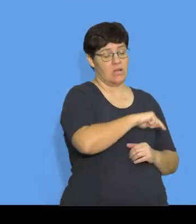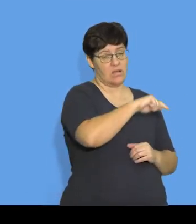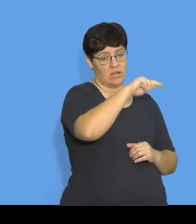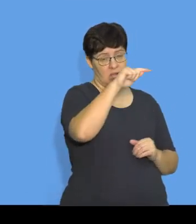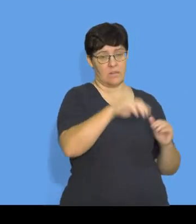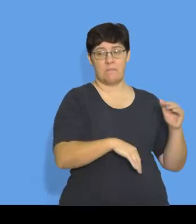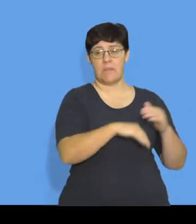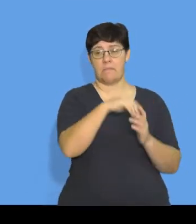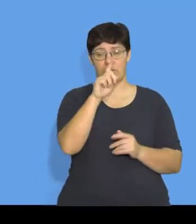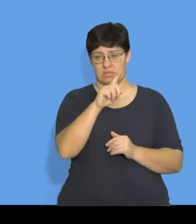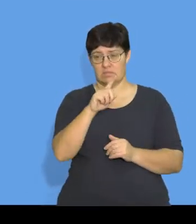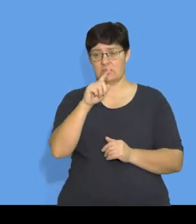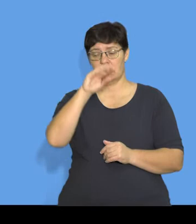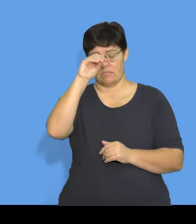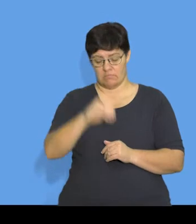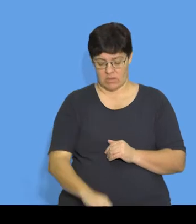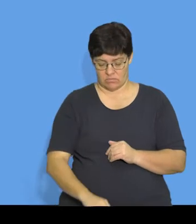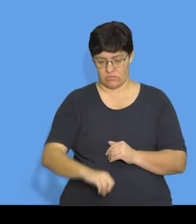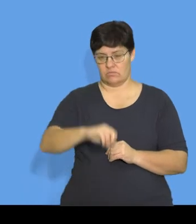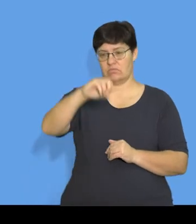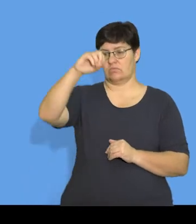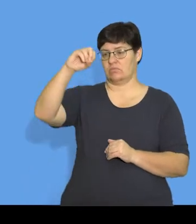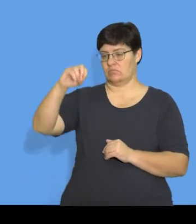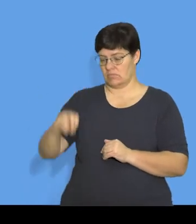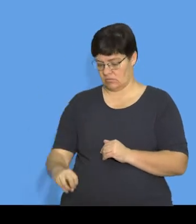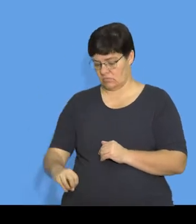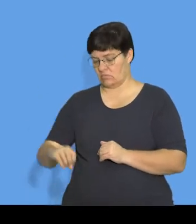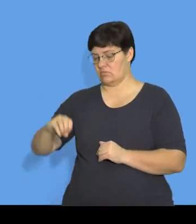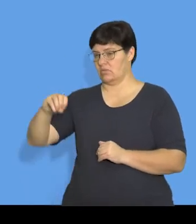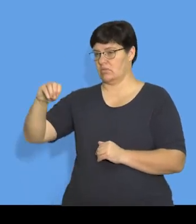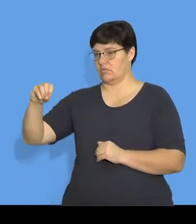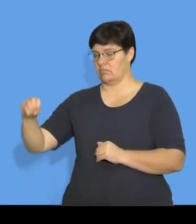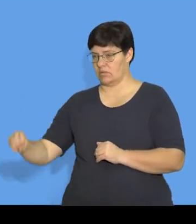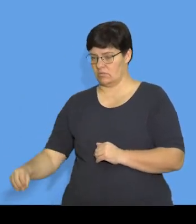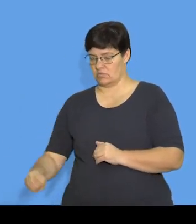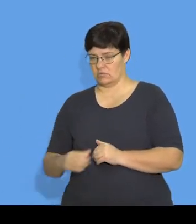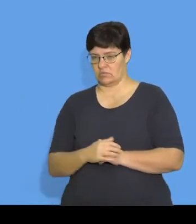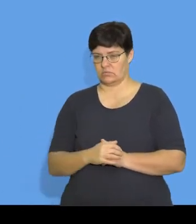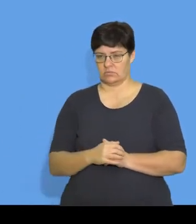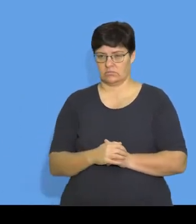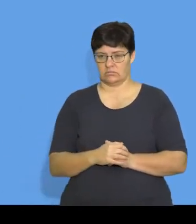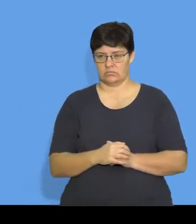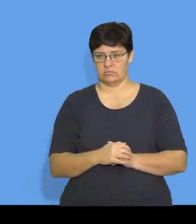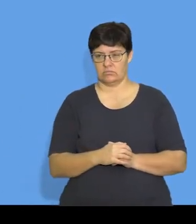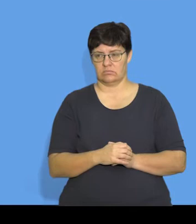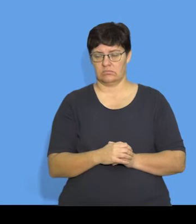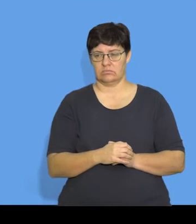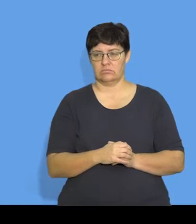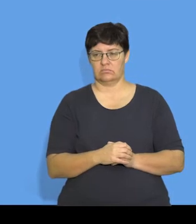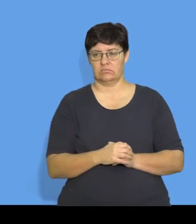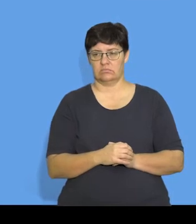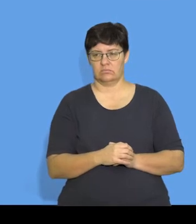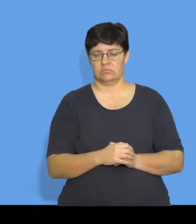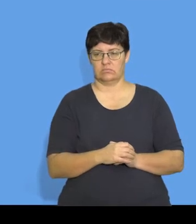was. It bounced, and it bounced again. So